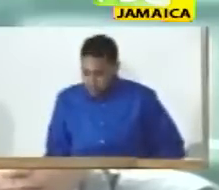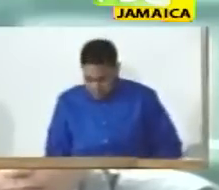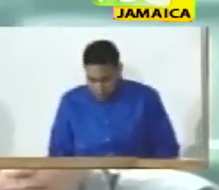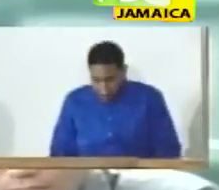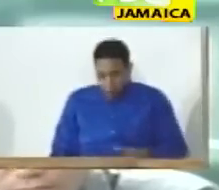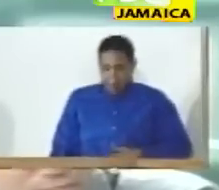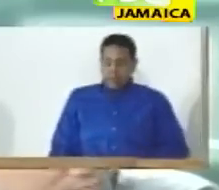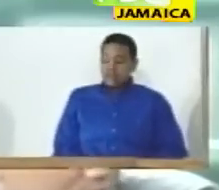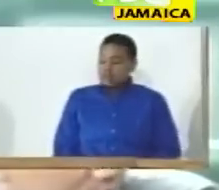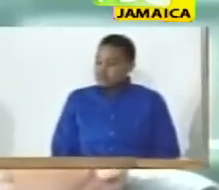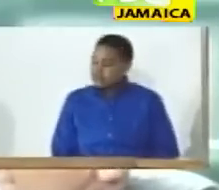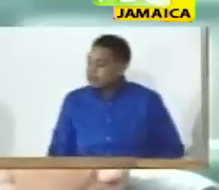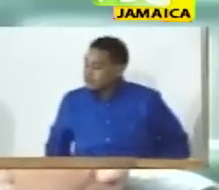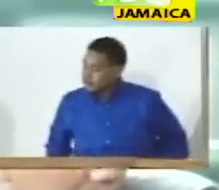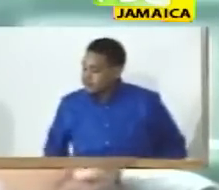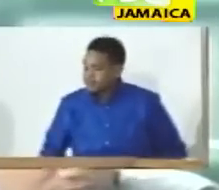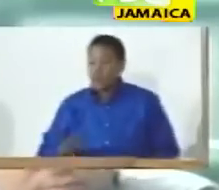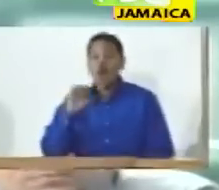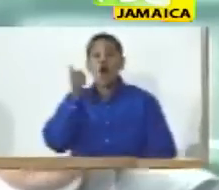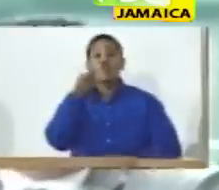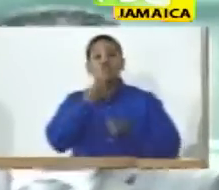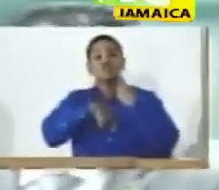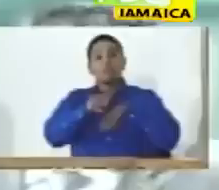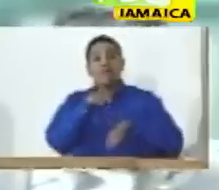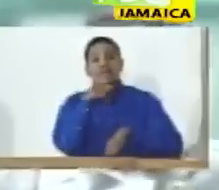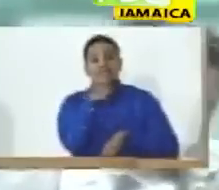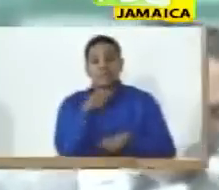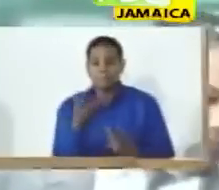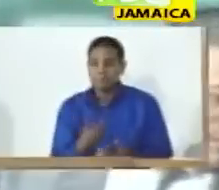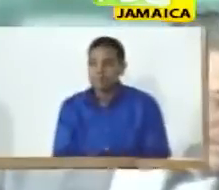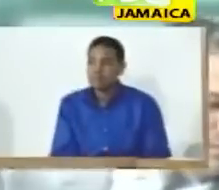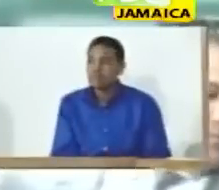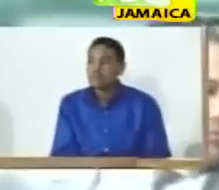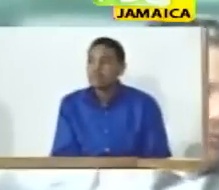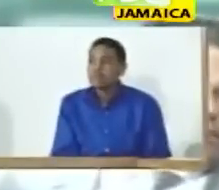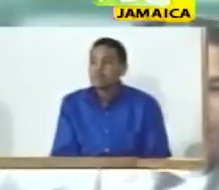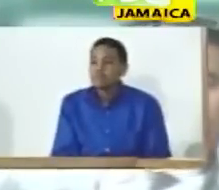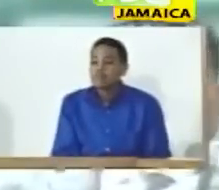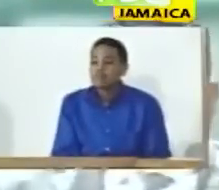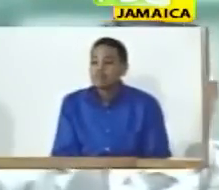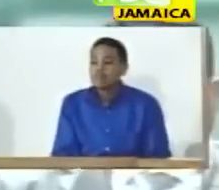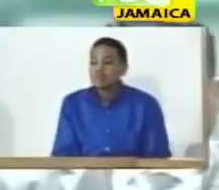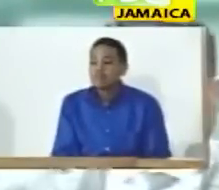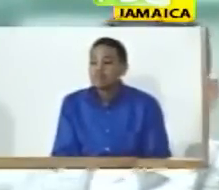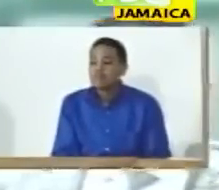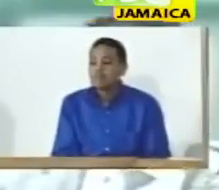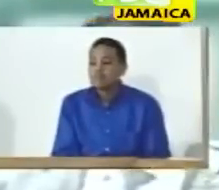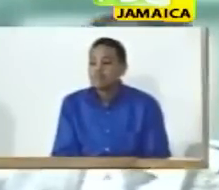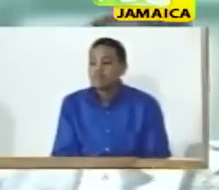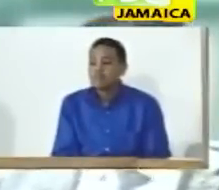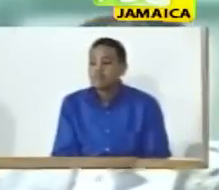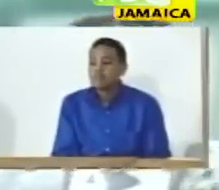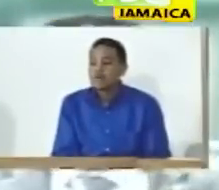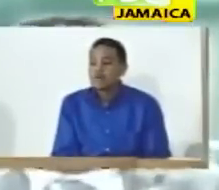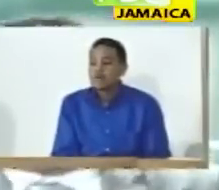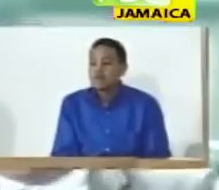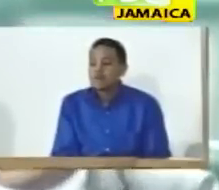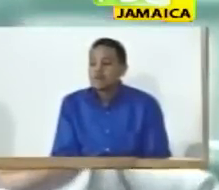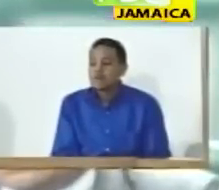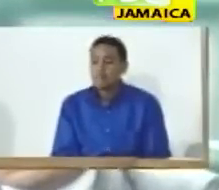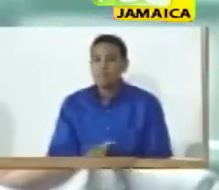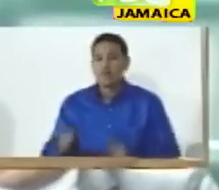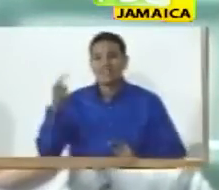have replaced them, but the sentiment of